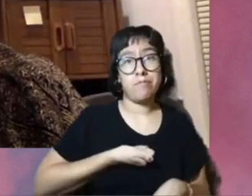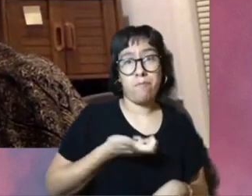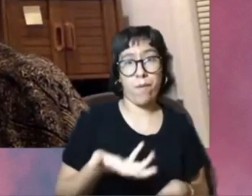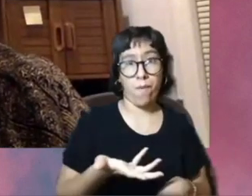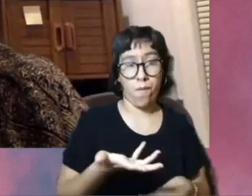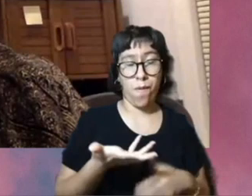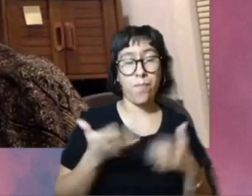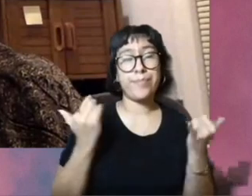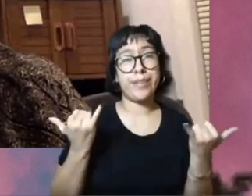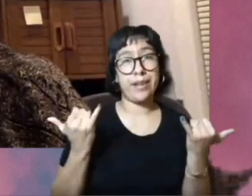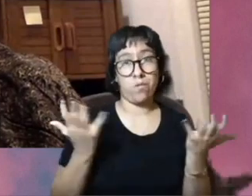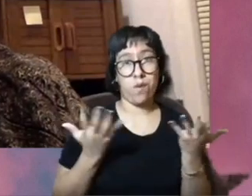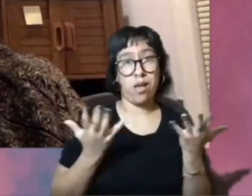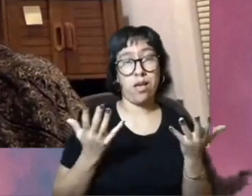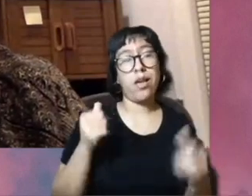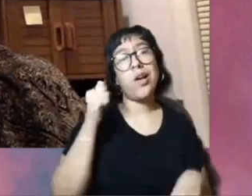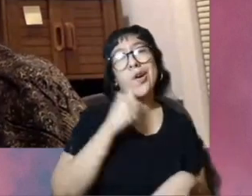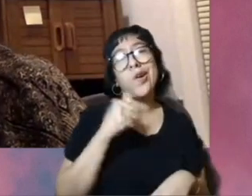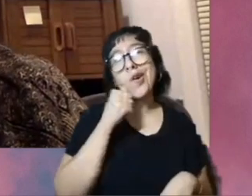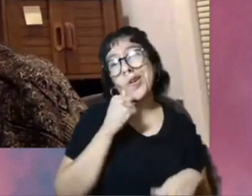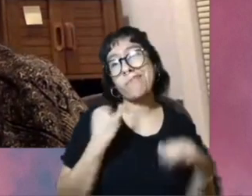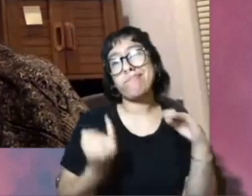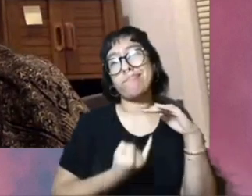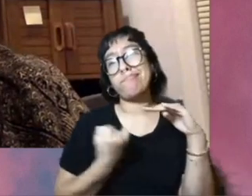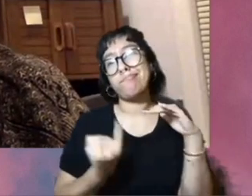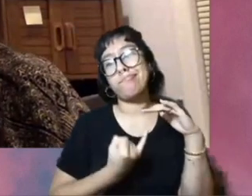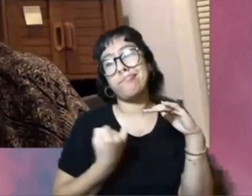you all today is Girl in Isolation.